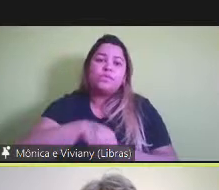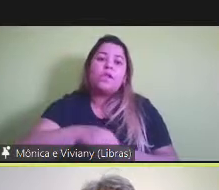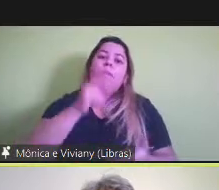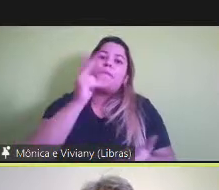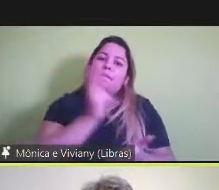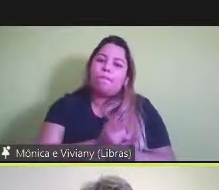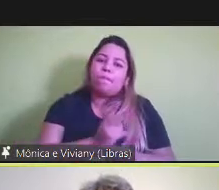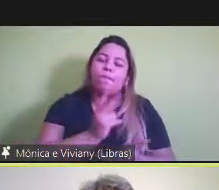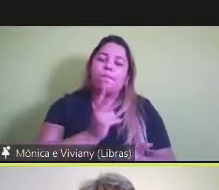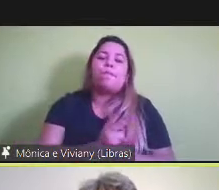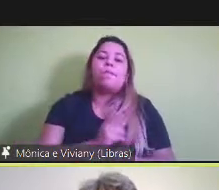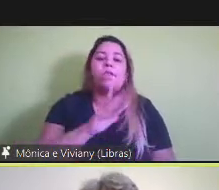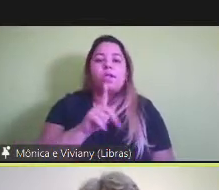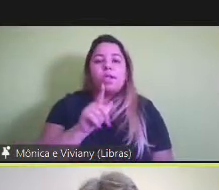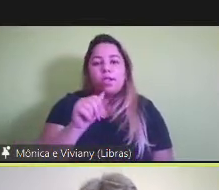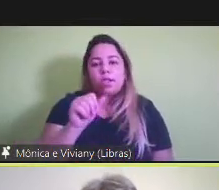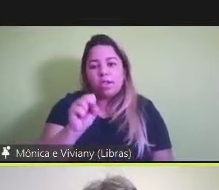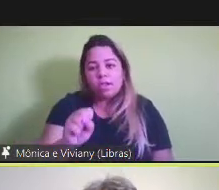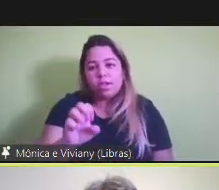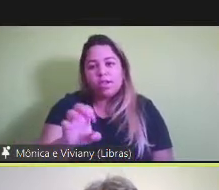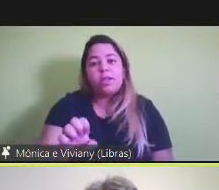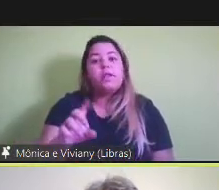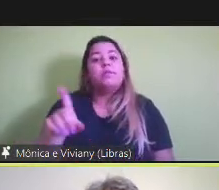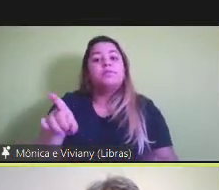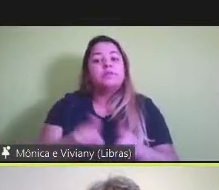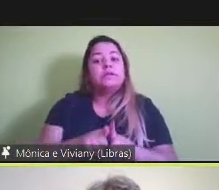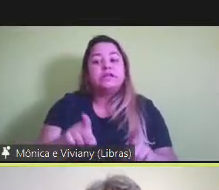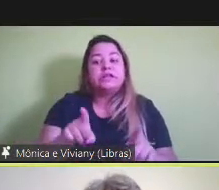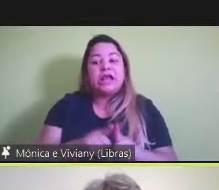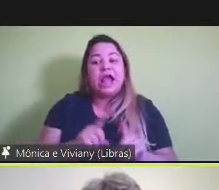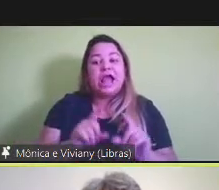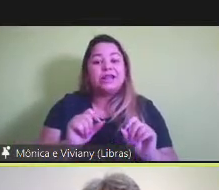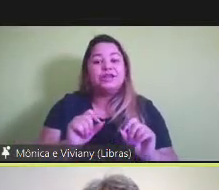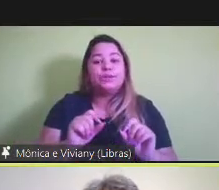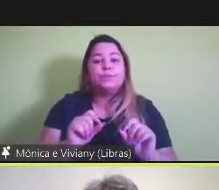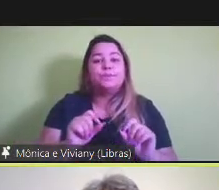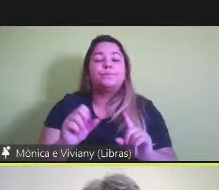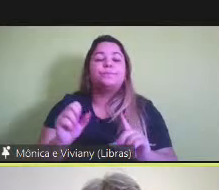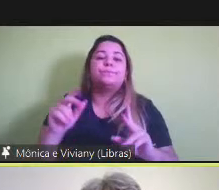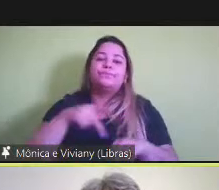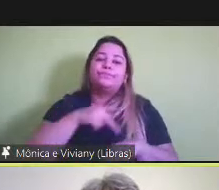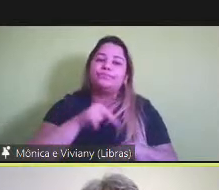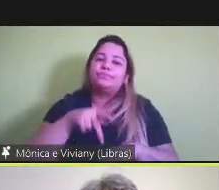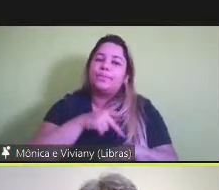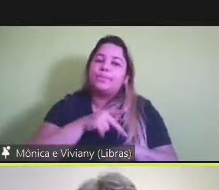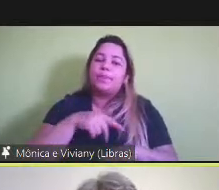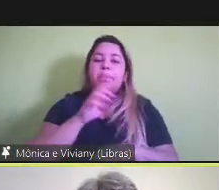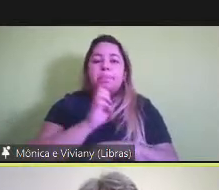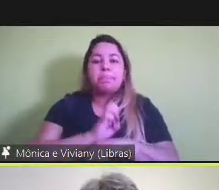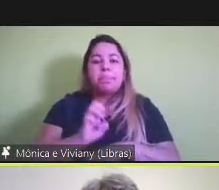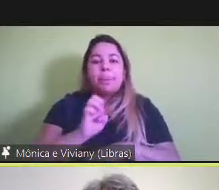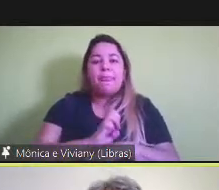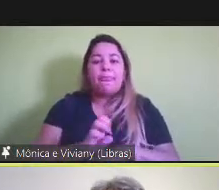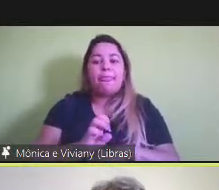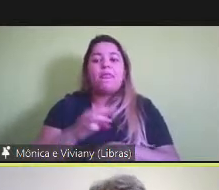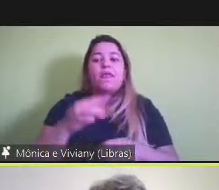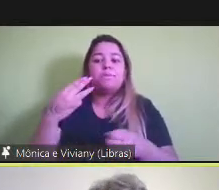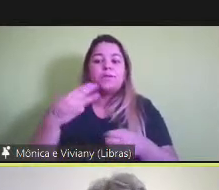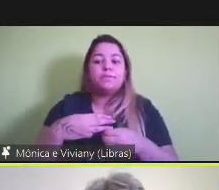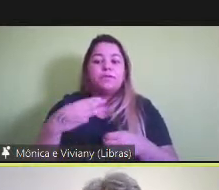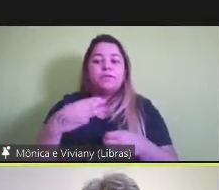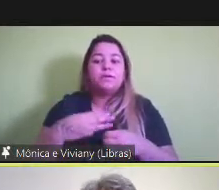also different between the same class, within the same class, and within the social class, a group,